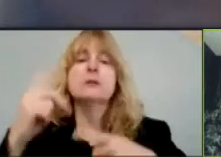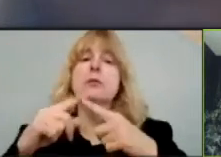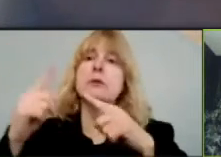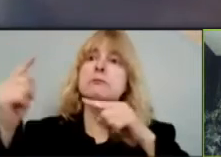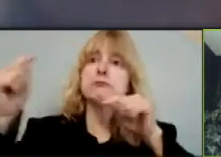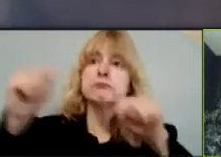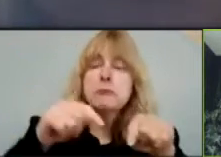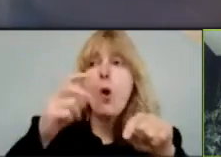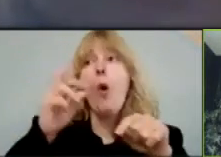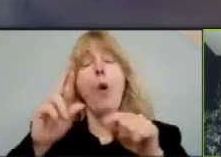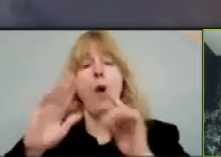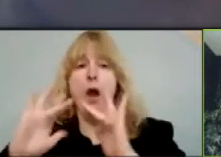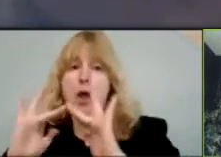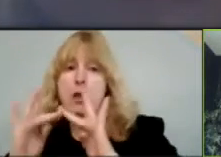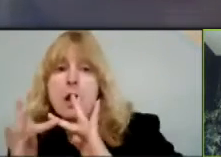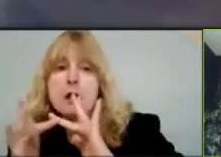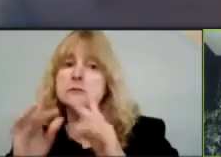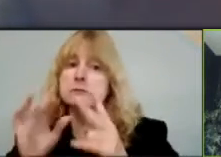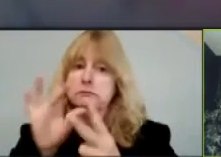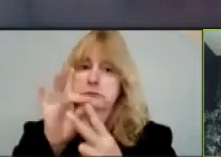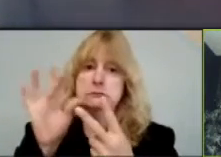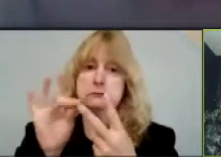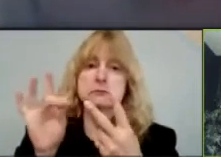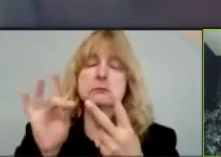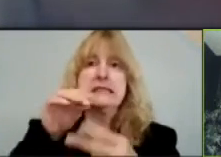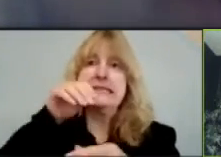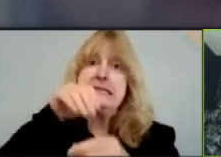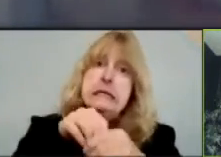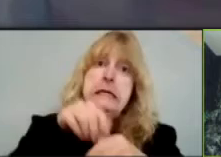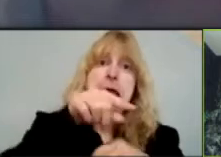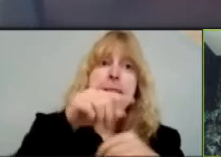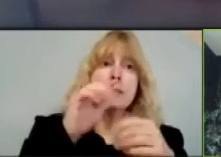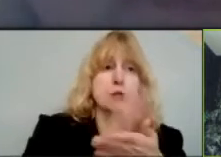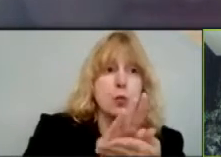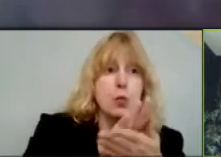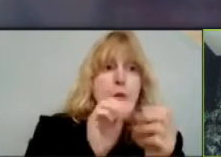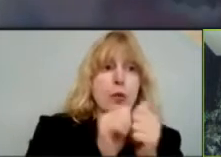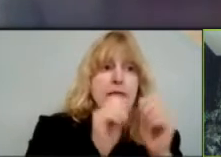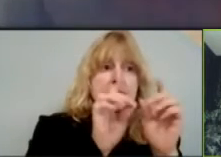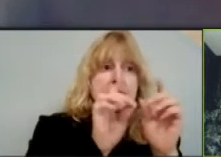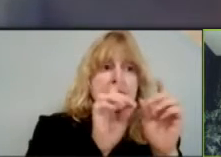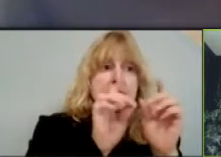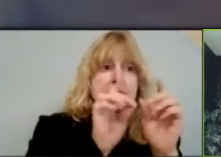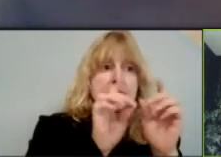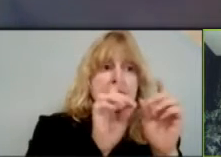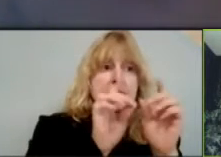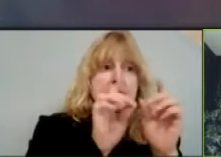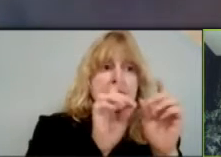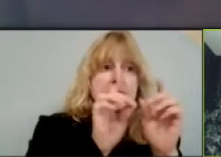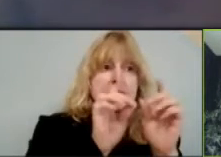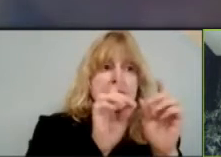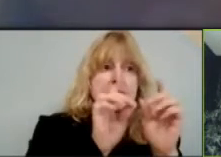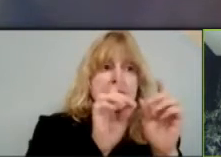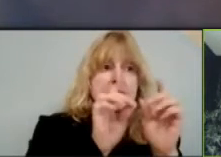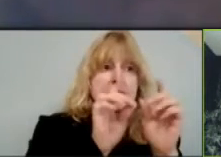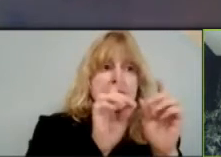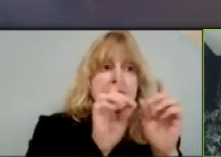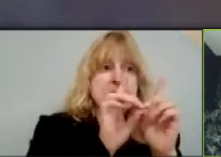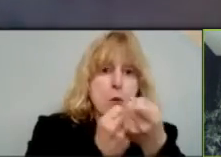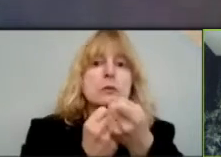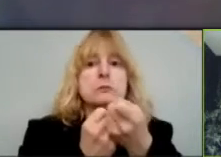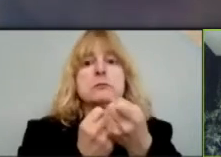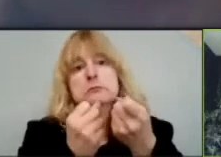building with district employees there to support them. That'll be the first phase of reentry.